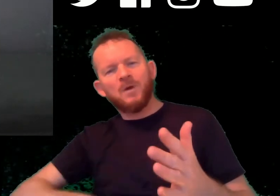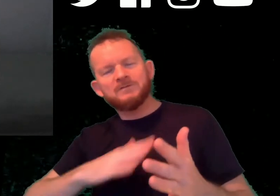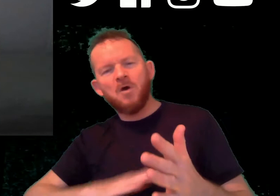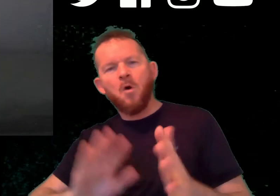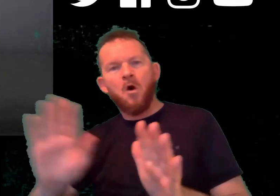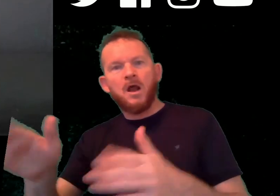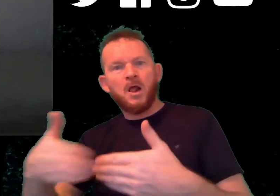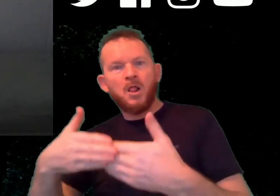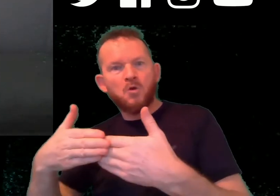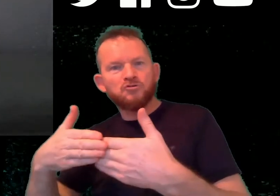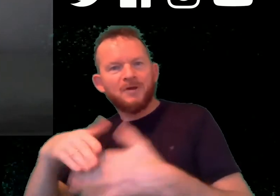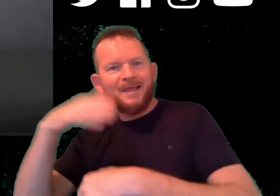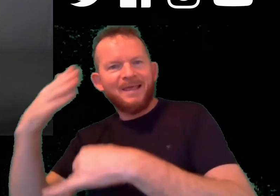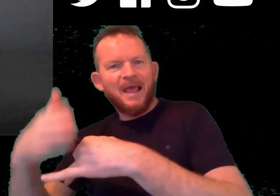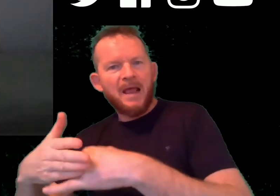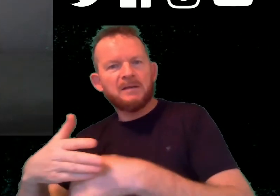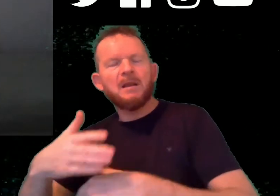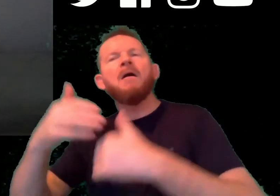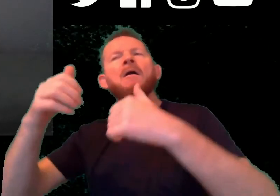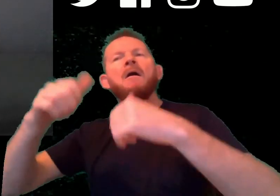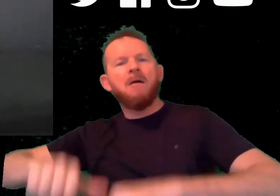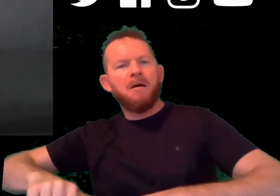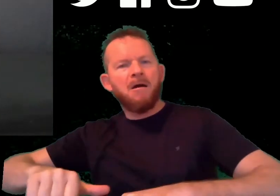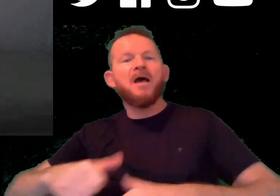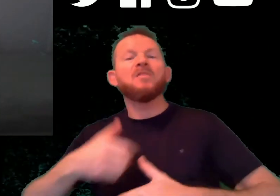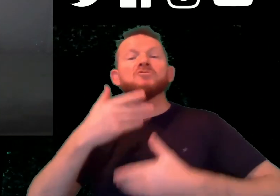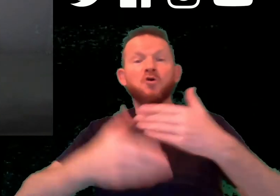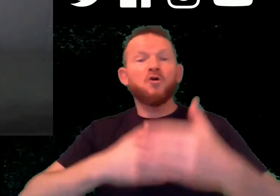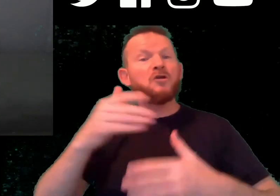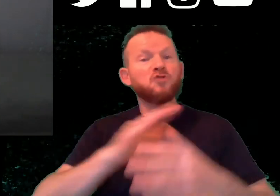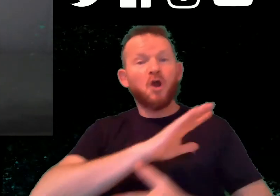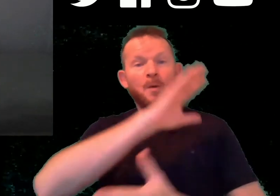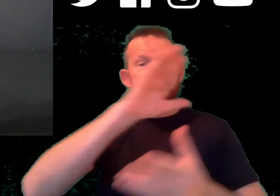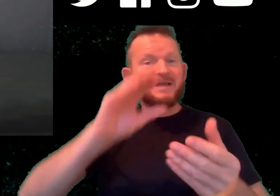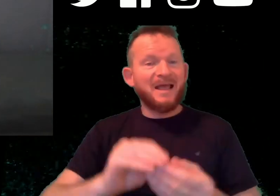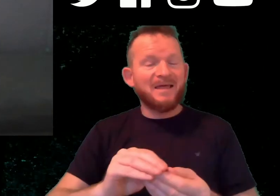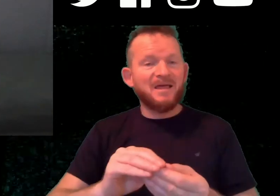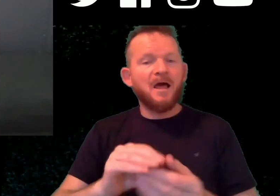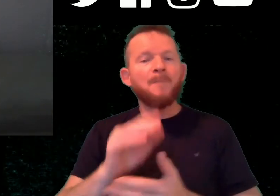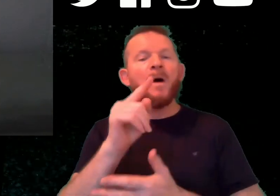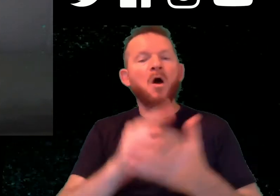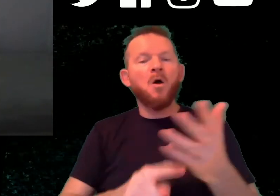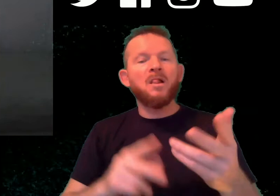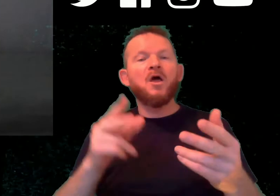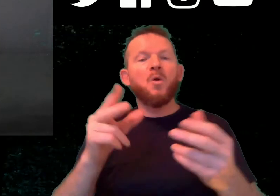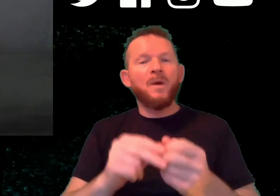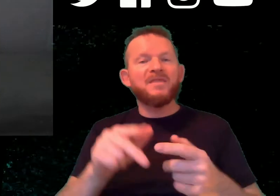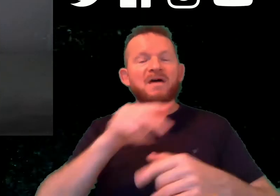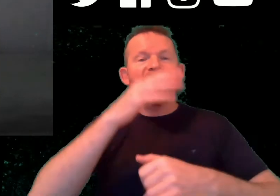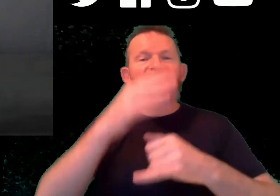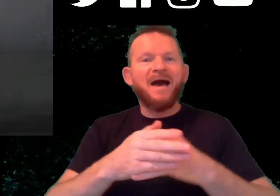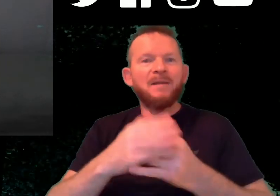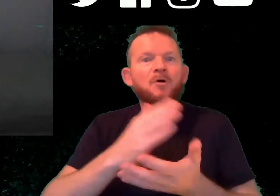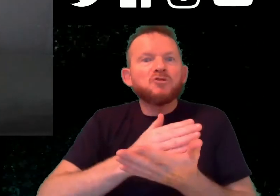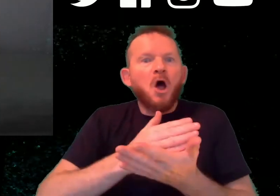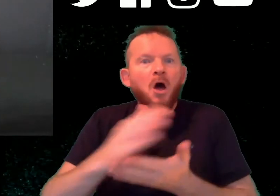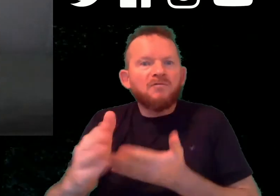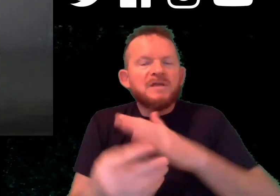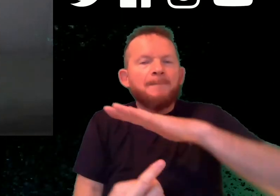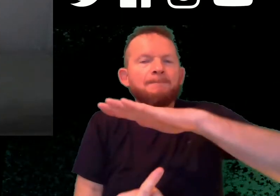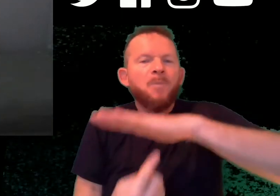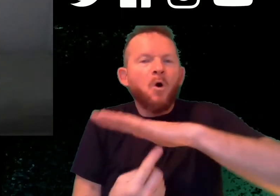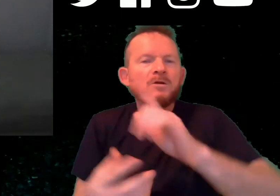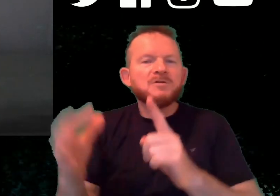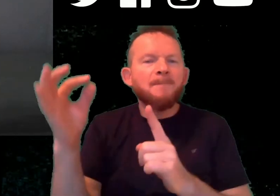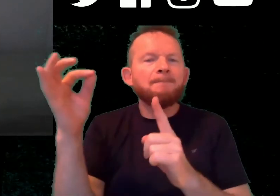closure. Whatever you put in between is up to you, but as long as you have these components, the story should come together. But not unless you do the final, most obvious,